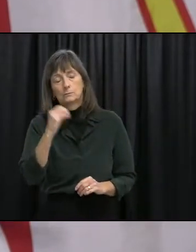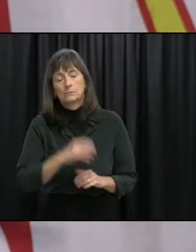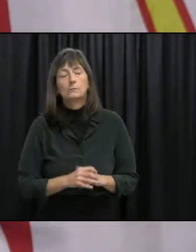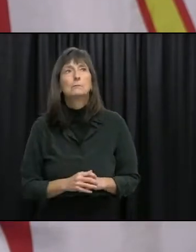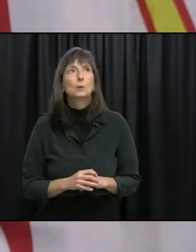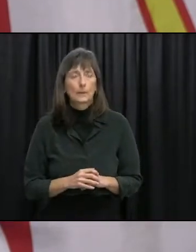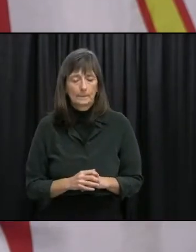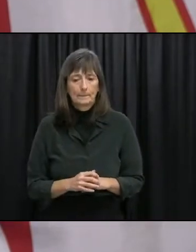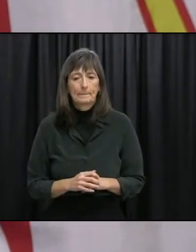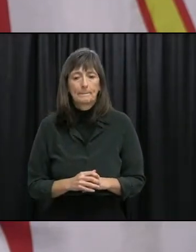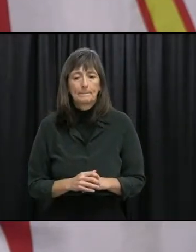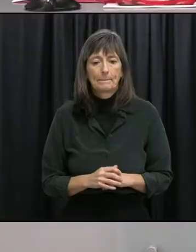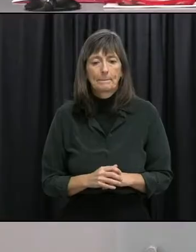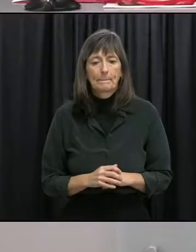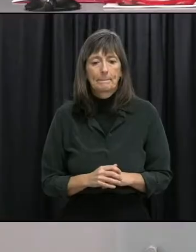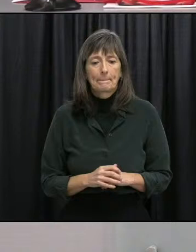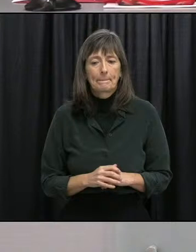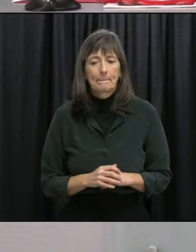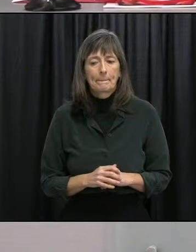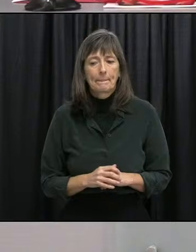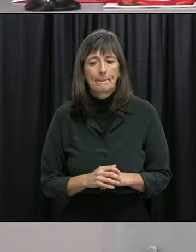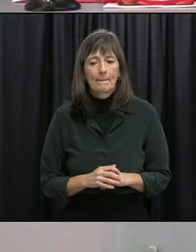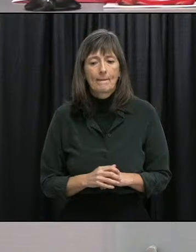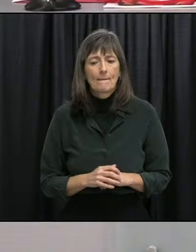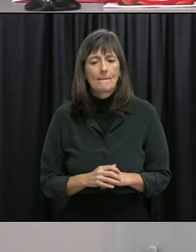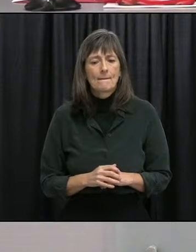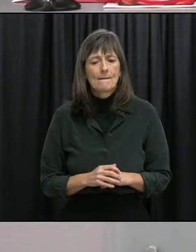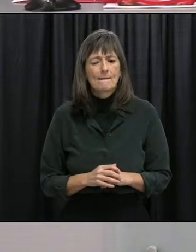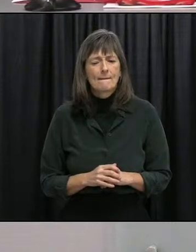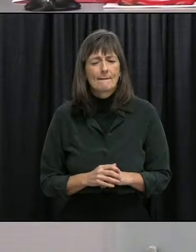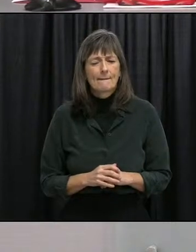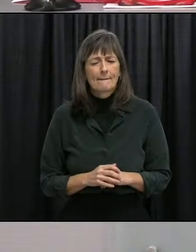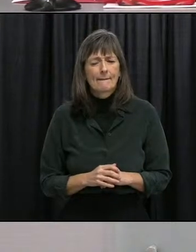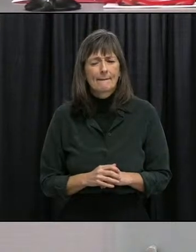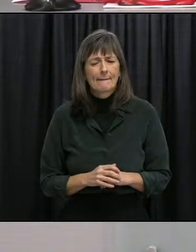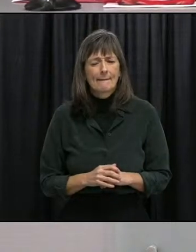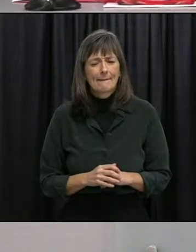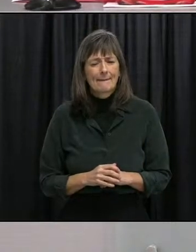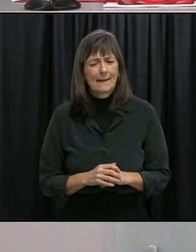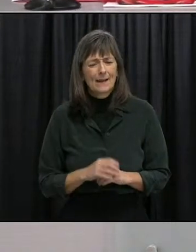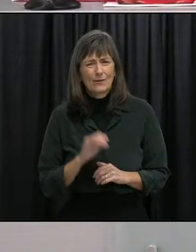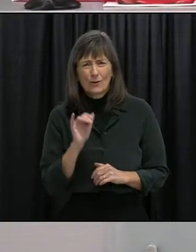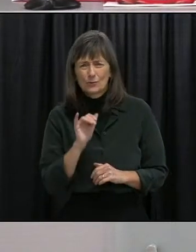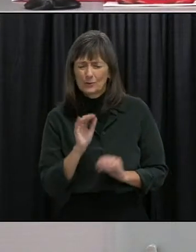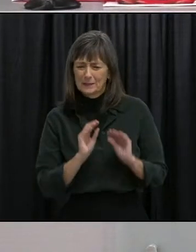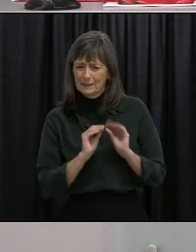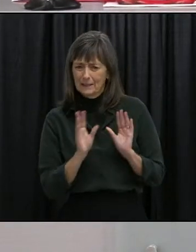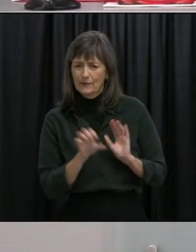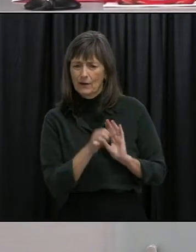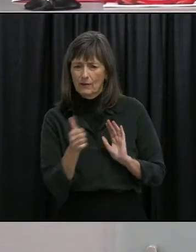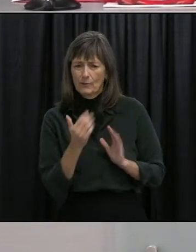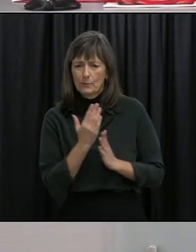Okay. And I just want to be also hyper clear on one other thing.